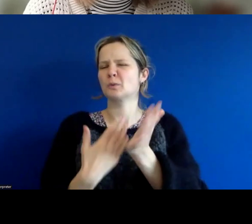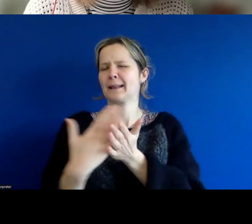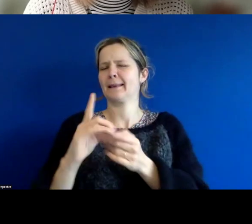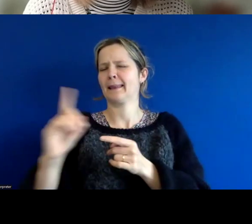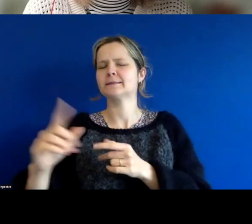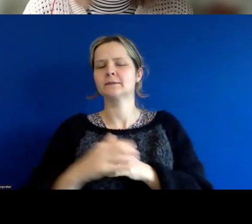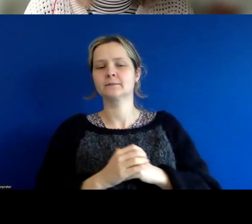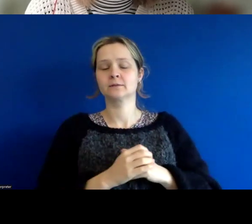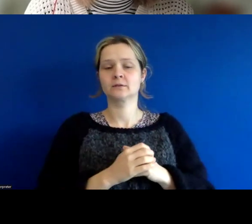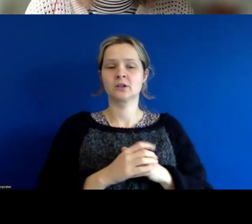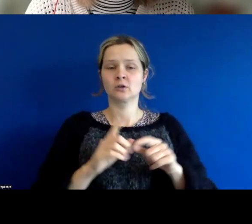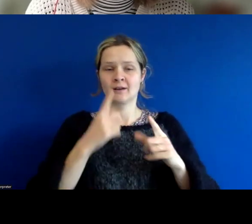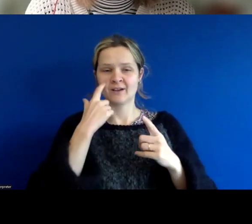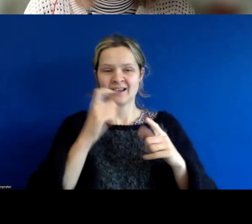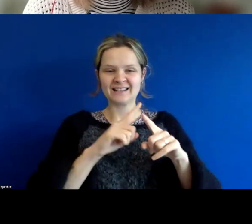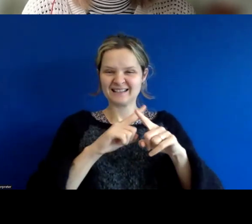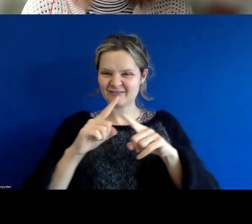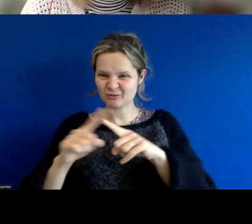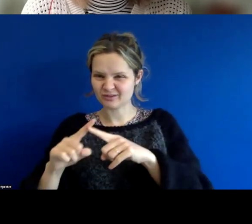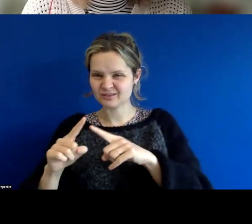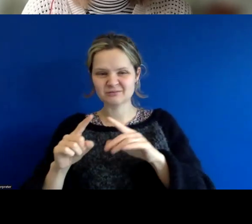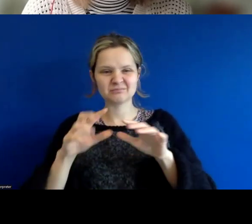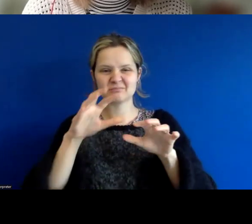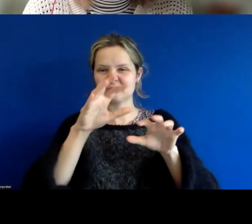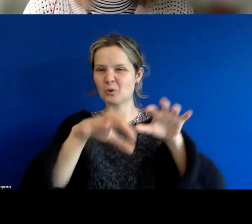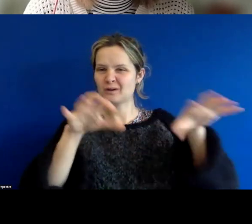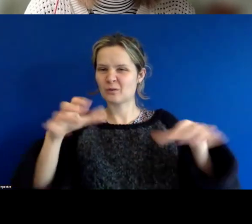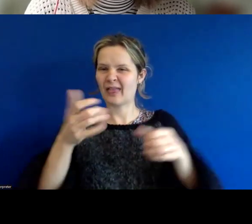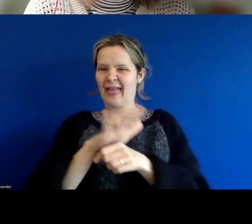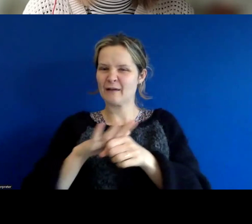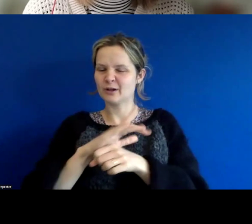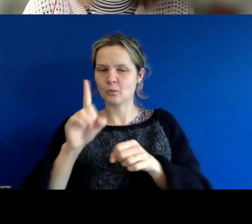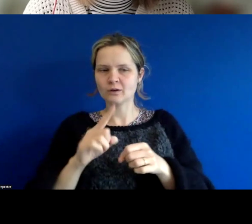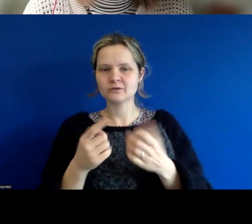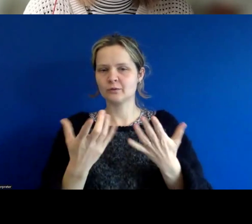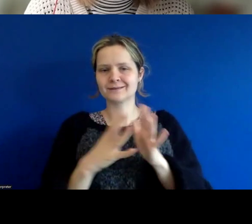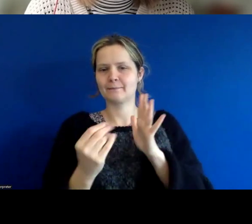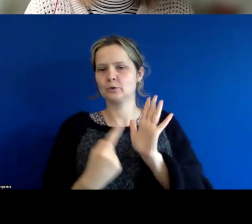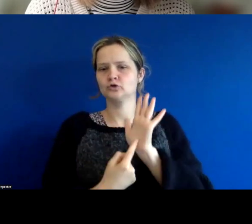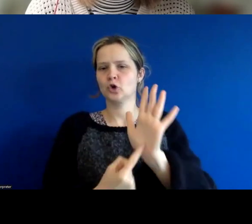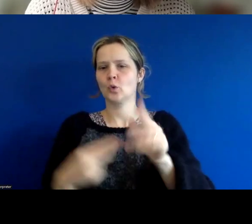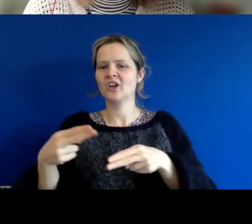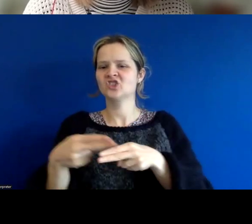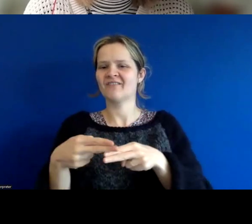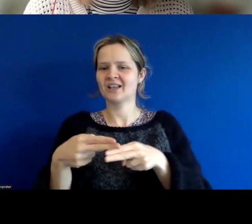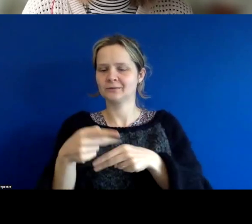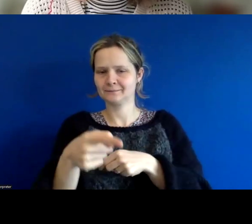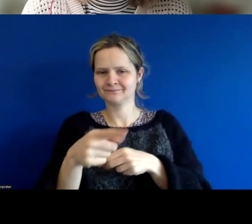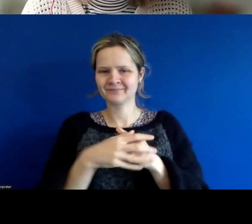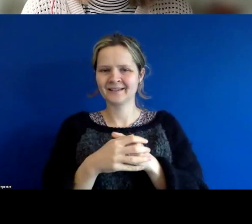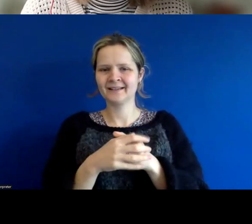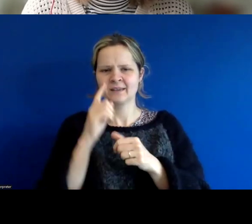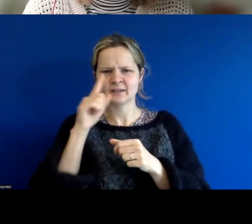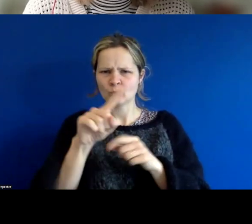Arts Council funded organisations in an area. So this image here shows Sheffield, and you can start to see the coloured